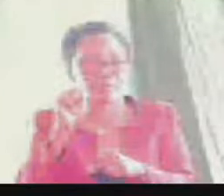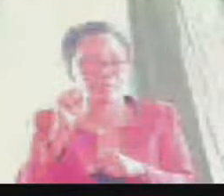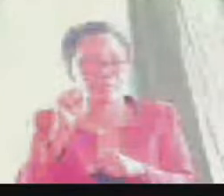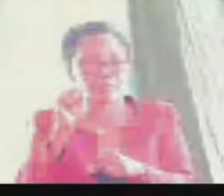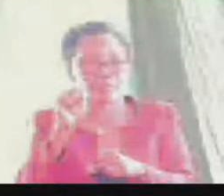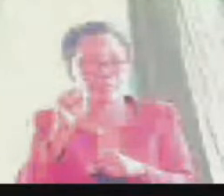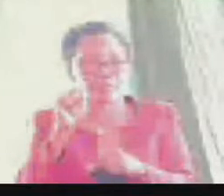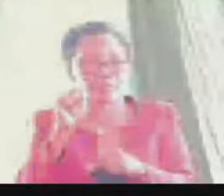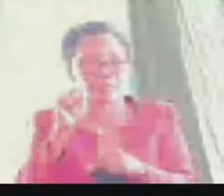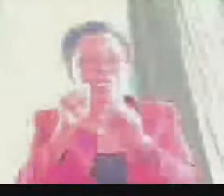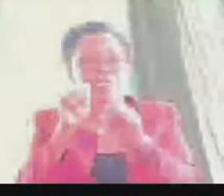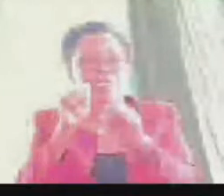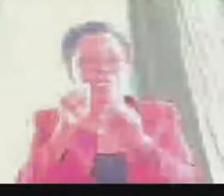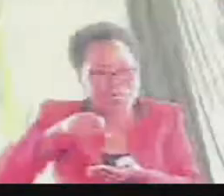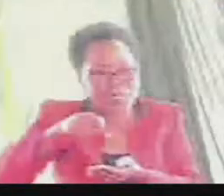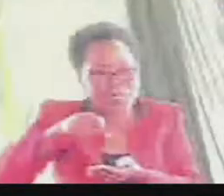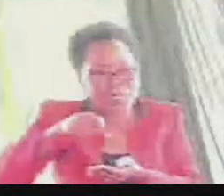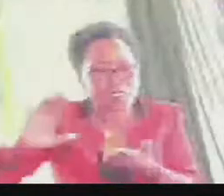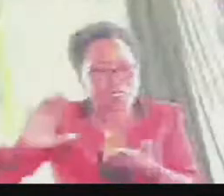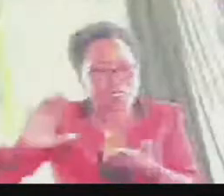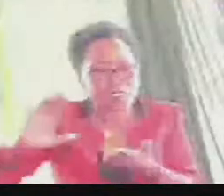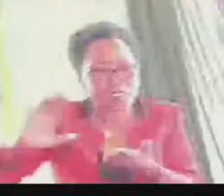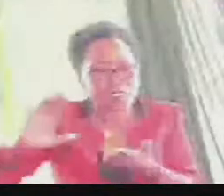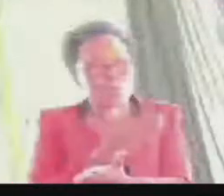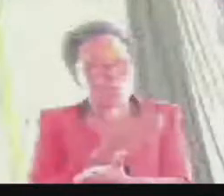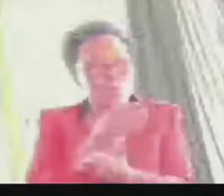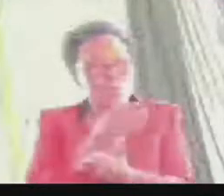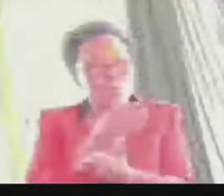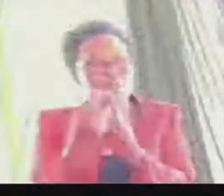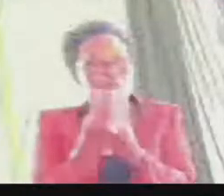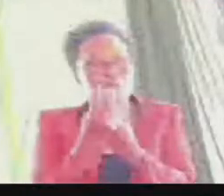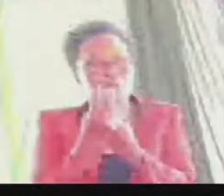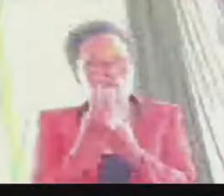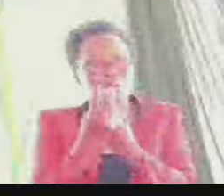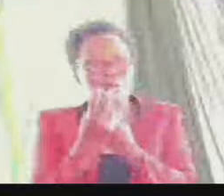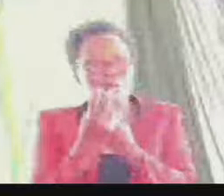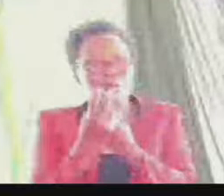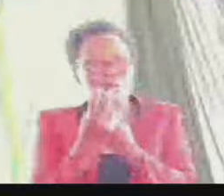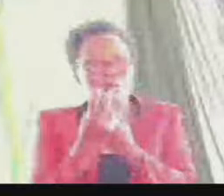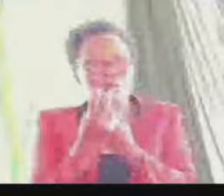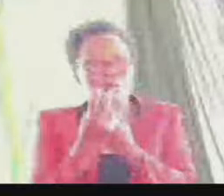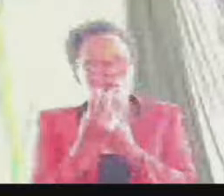I've been asked, how will you bring under